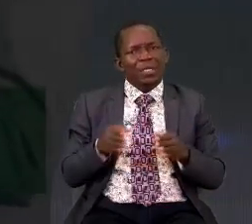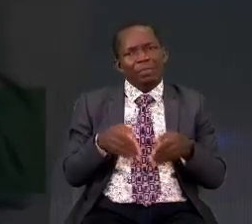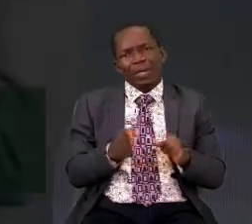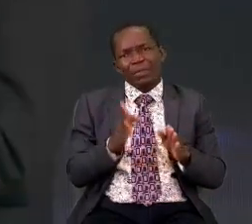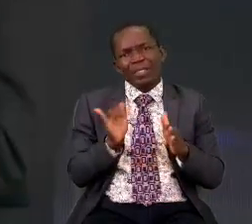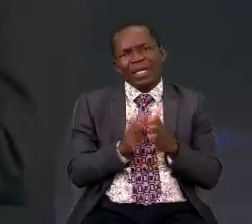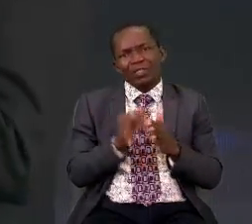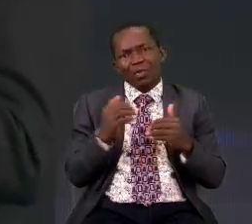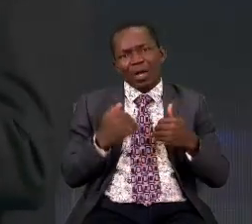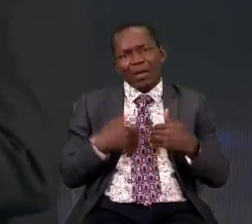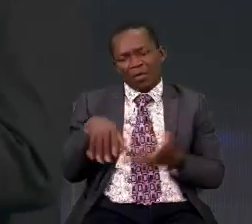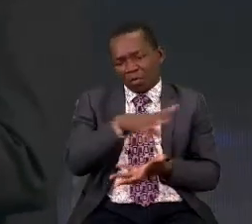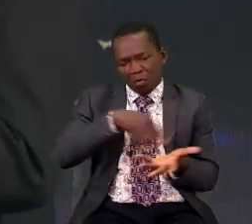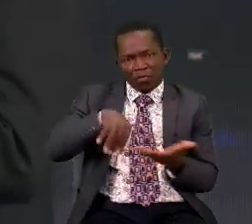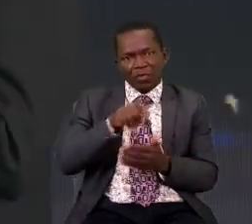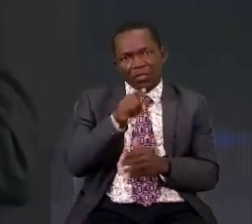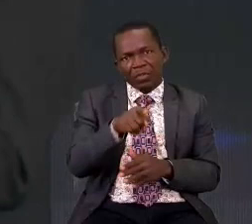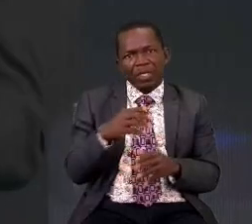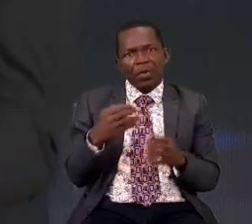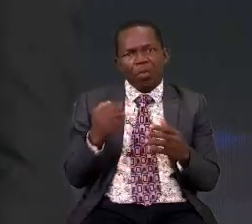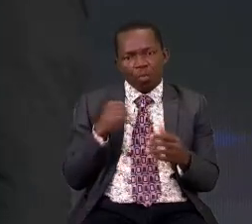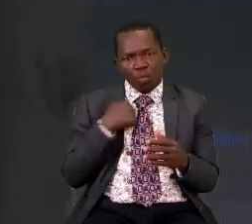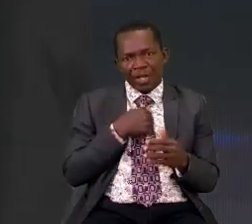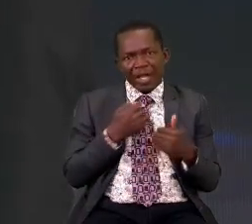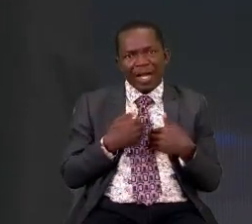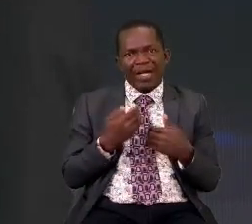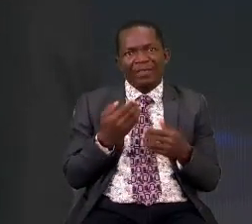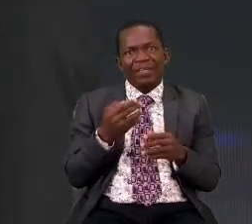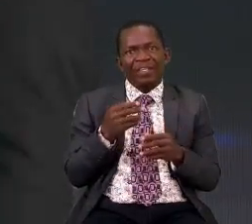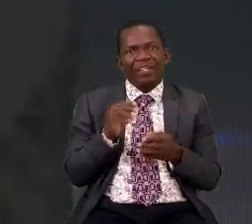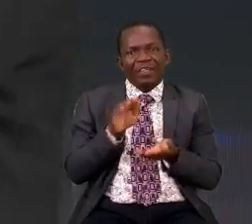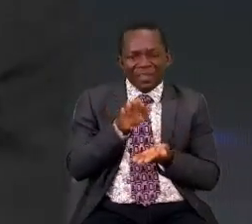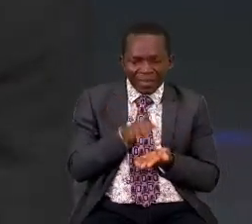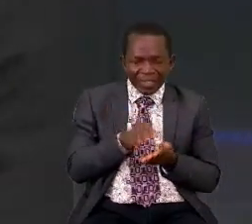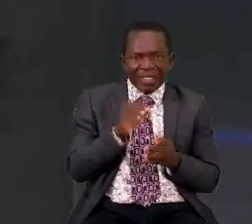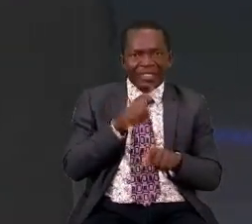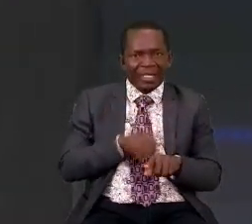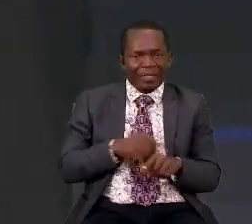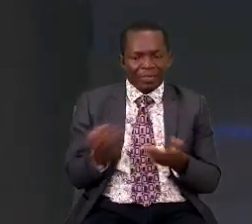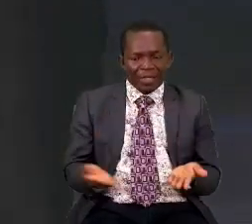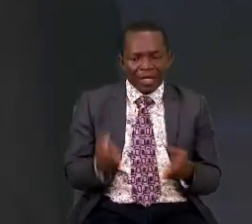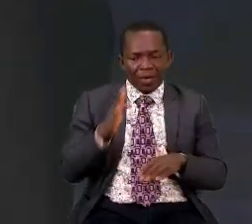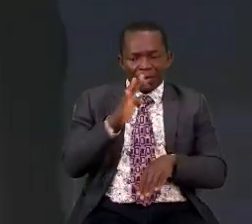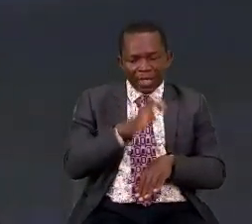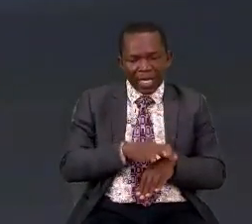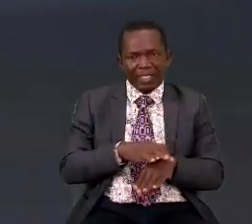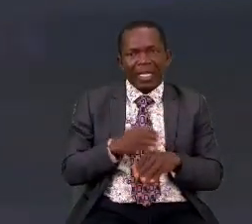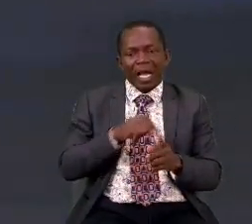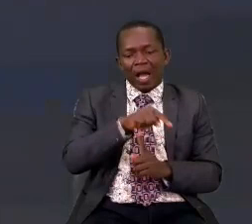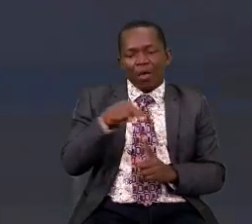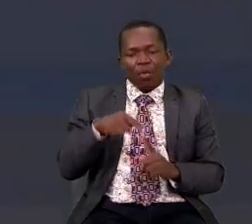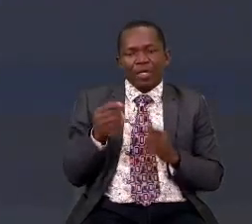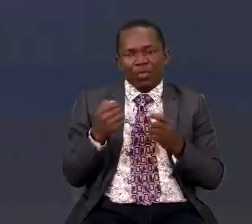to our Eternal Heavenly presidents we leave the temporary